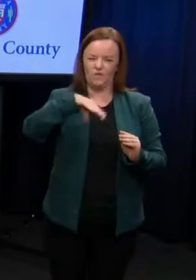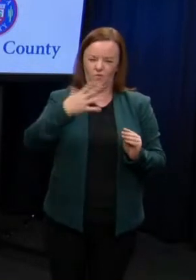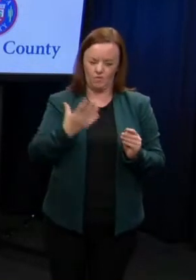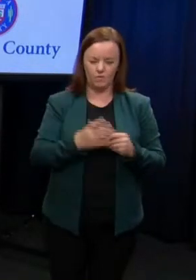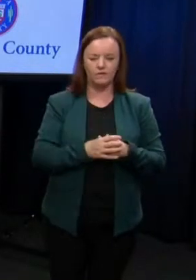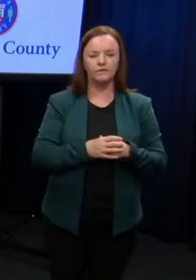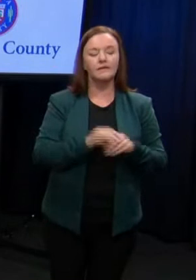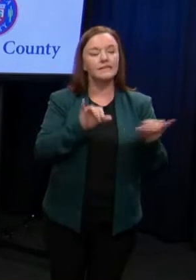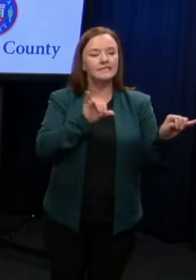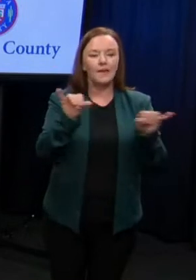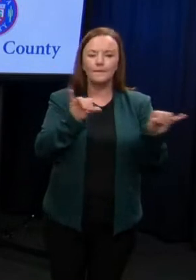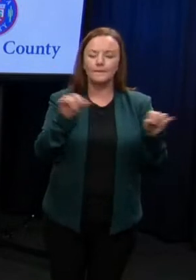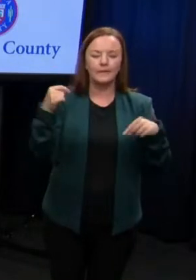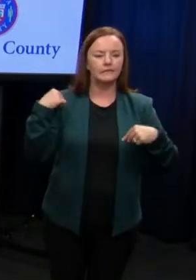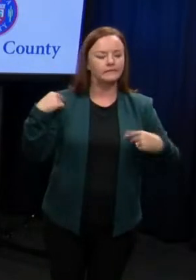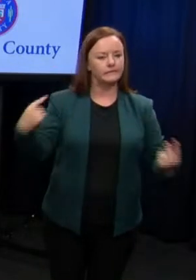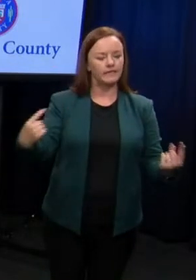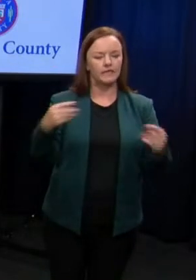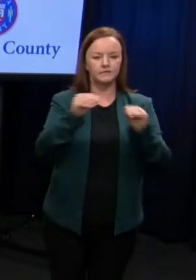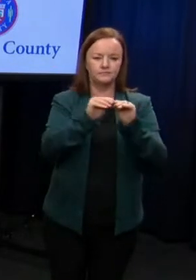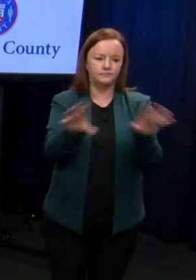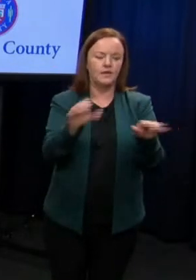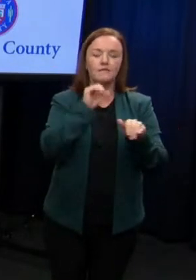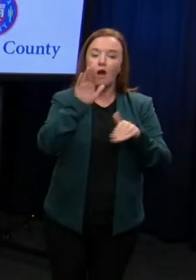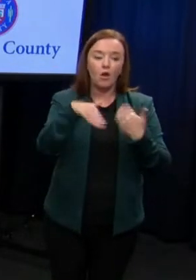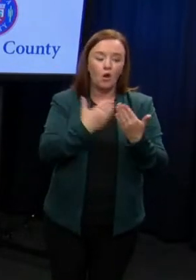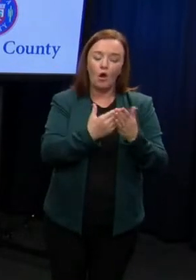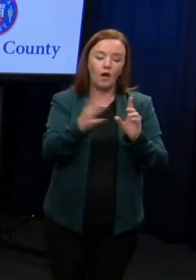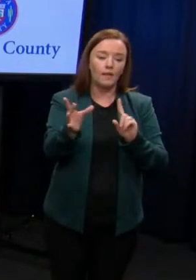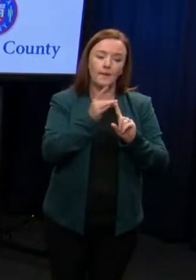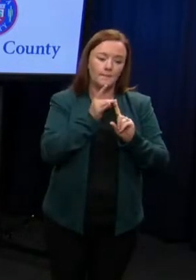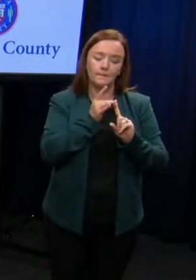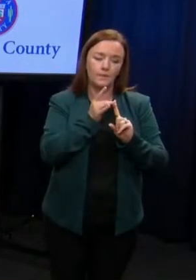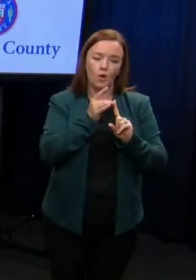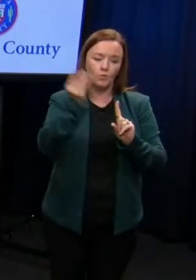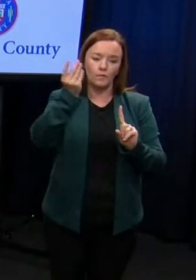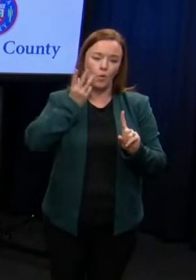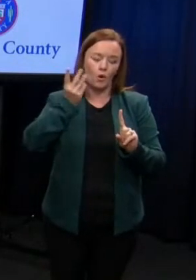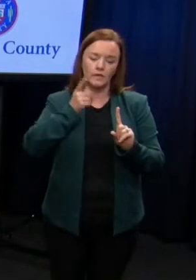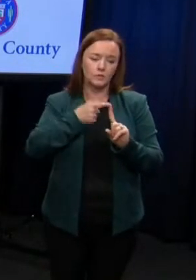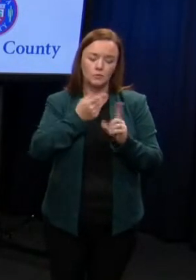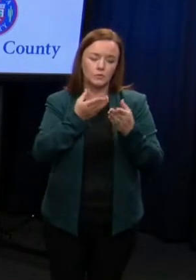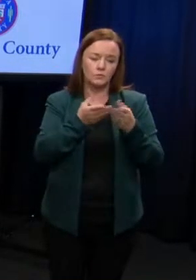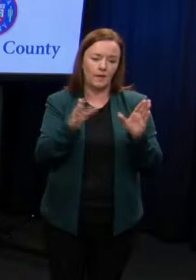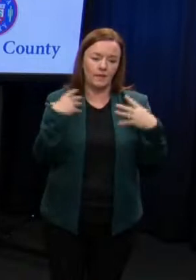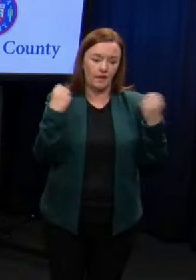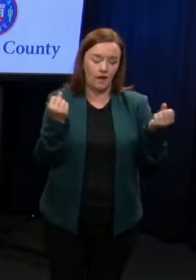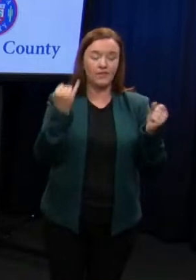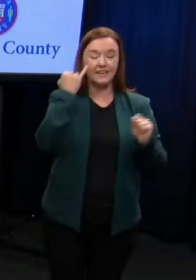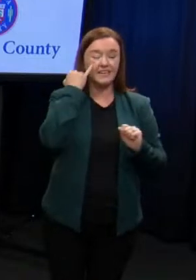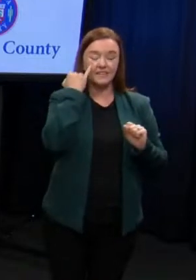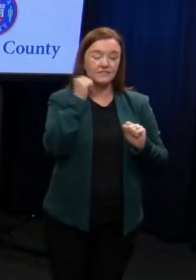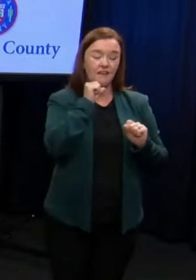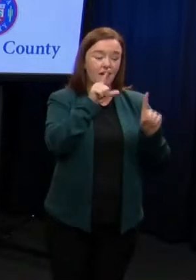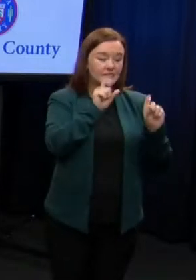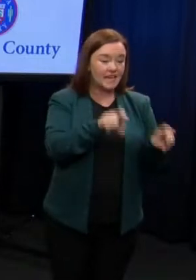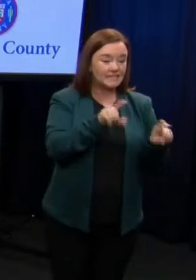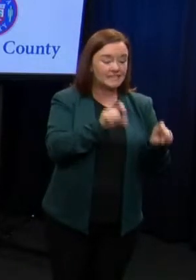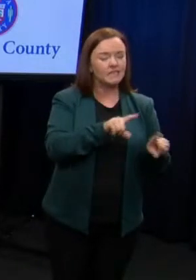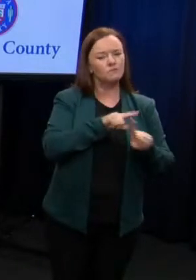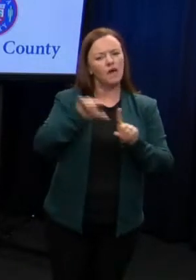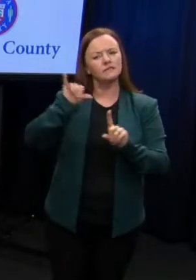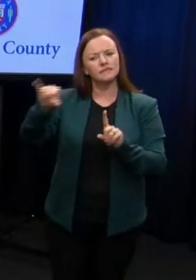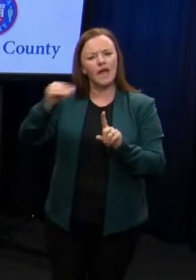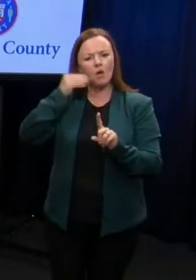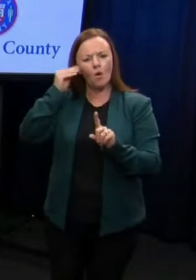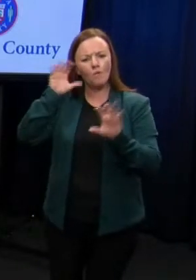been similar since the beginning of the outbreak. Not all cases are reported to public health. If someone doesn't go get tested, but they stay home and do all the right things,